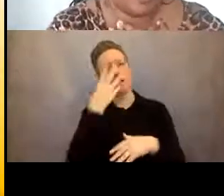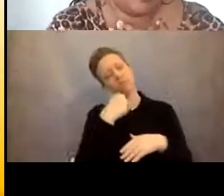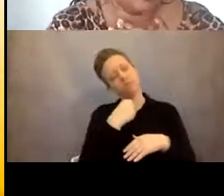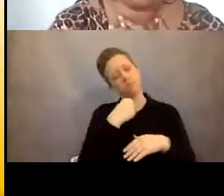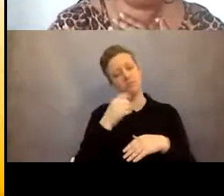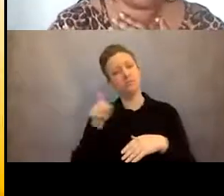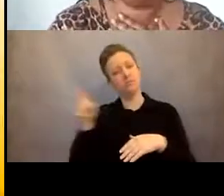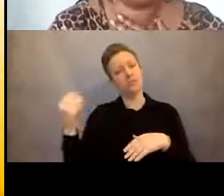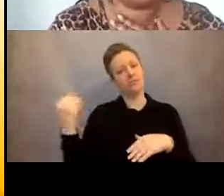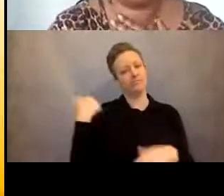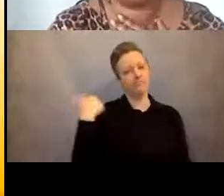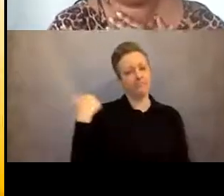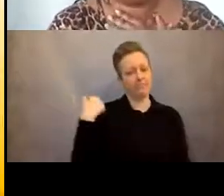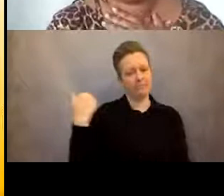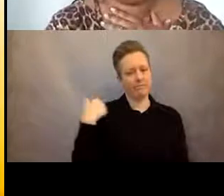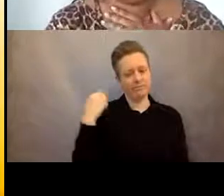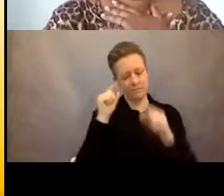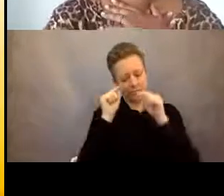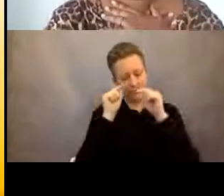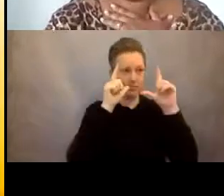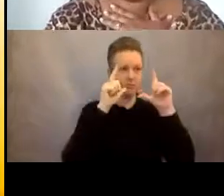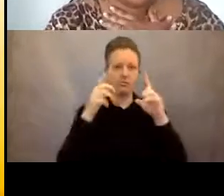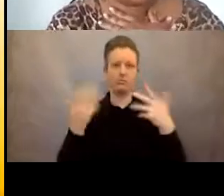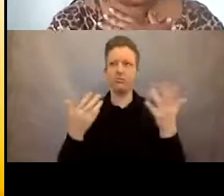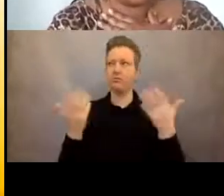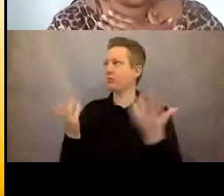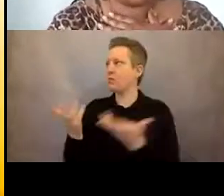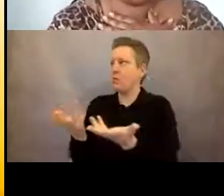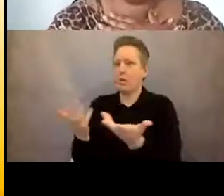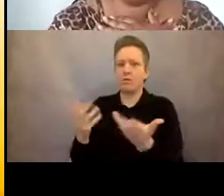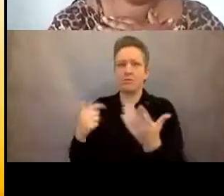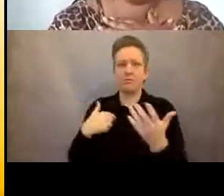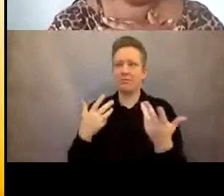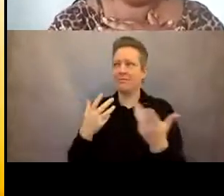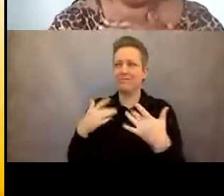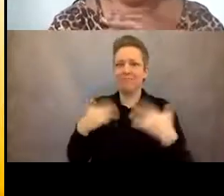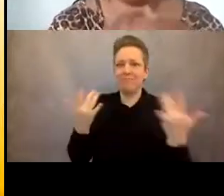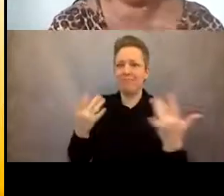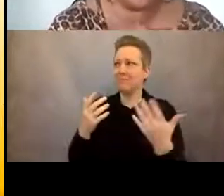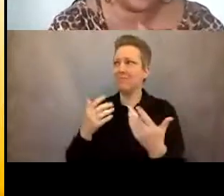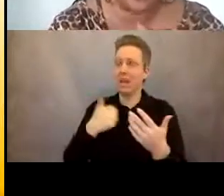love my sleep. I love naps. I just love all of that. I love rest. And so I take it very